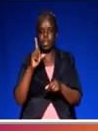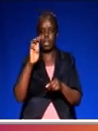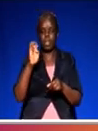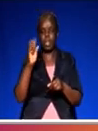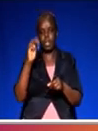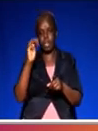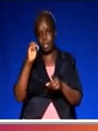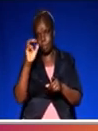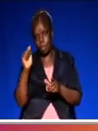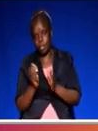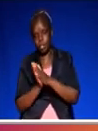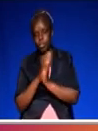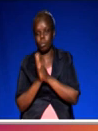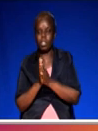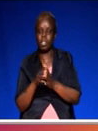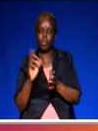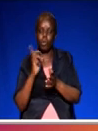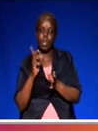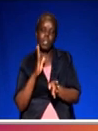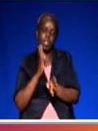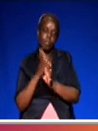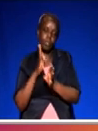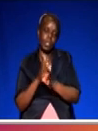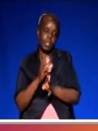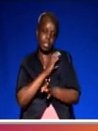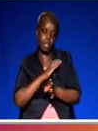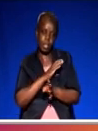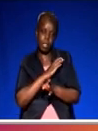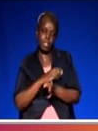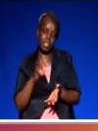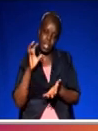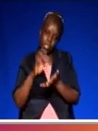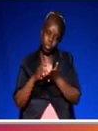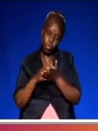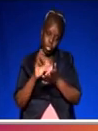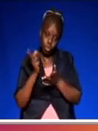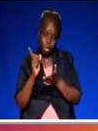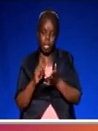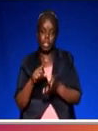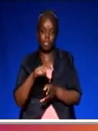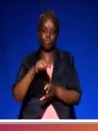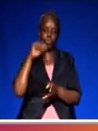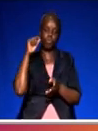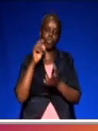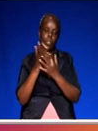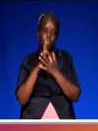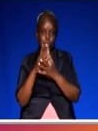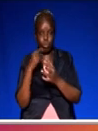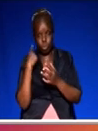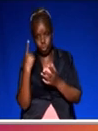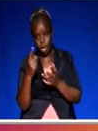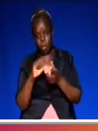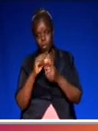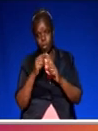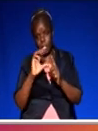stories where the main character is put in a limbo, a situation where they have to choose between one or the